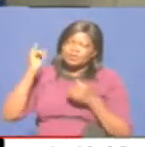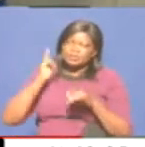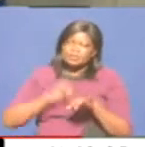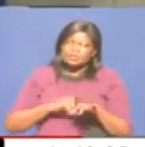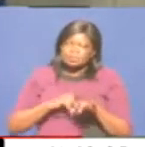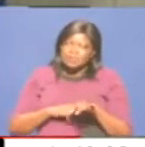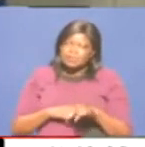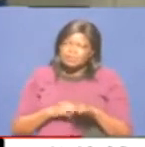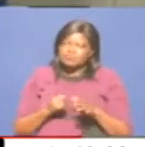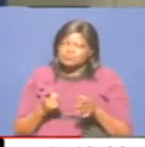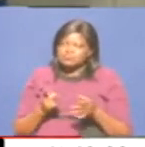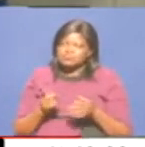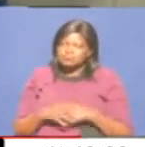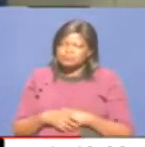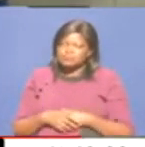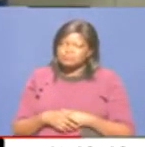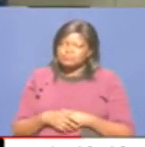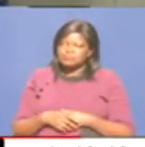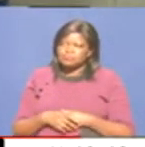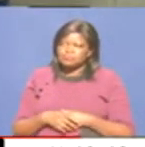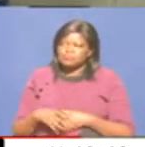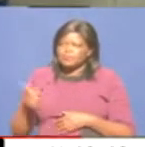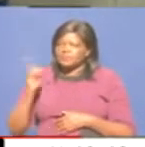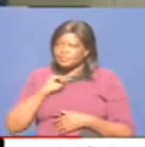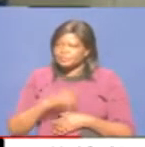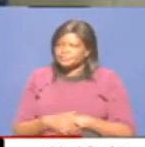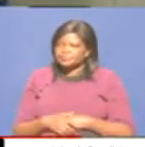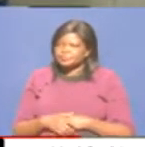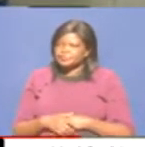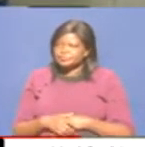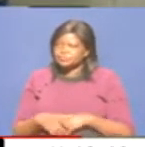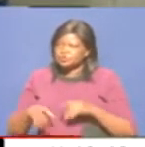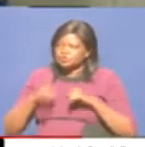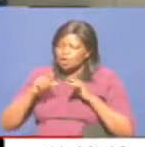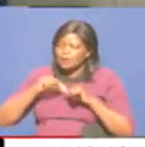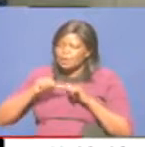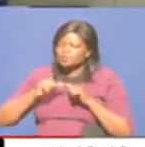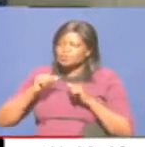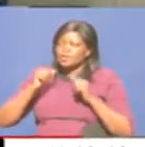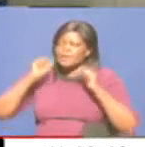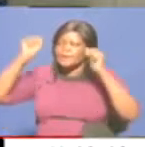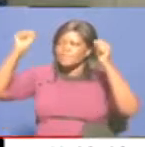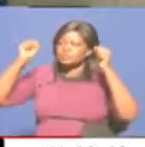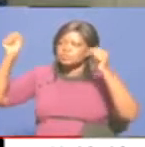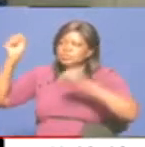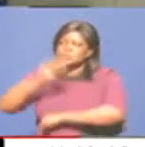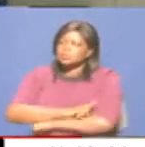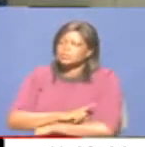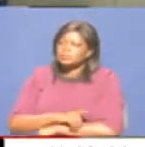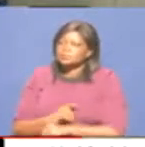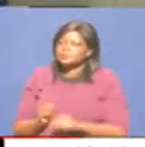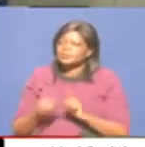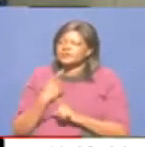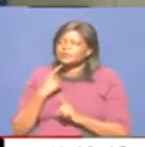up the pace now for the Mashujaa? First, I'll